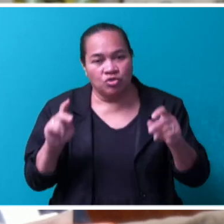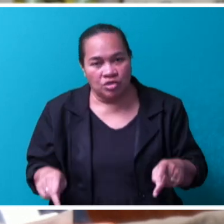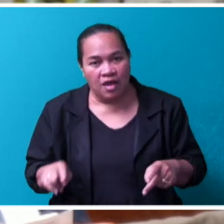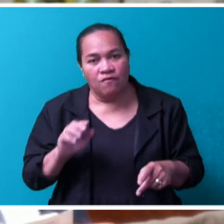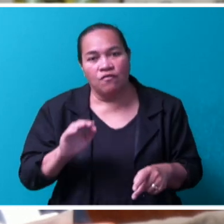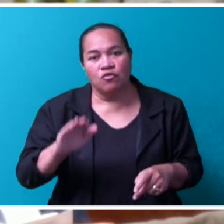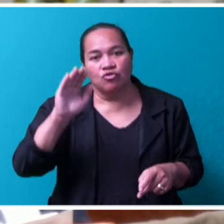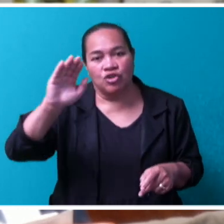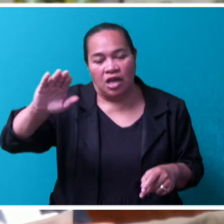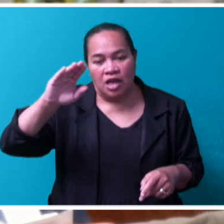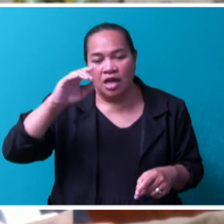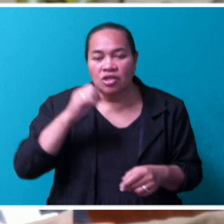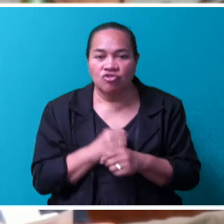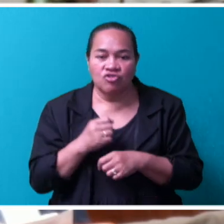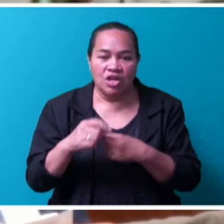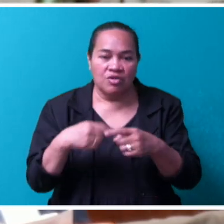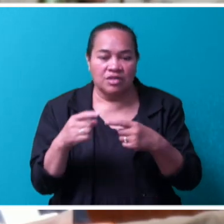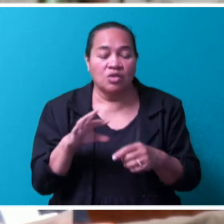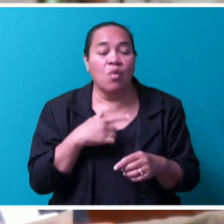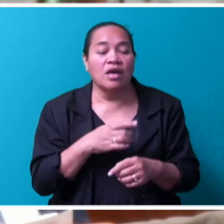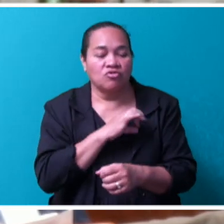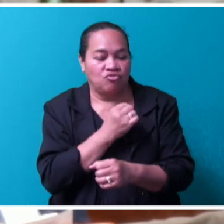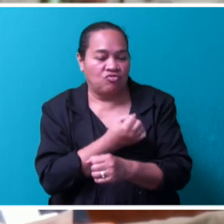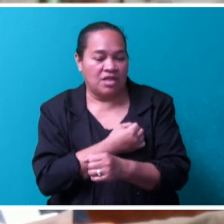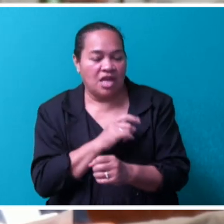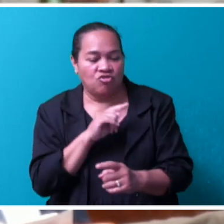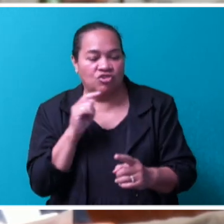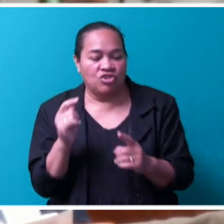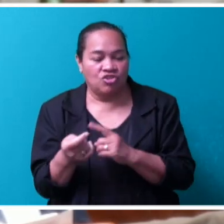generations. By strengthening traditional institutions,